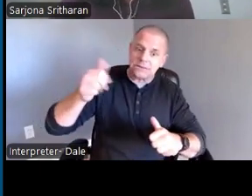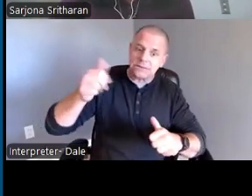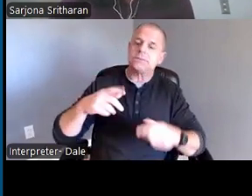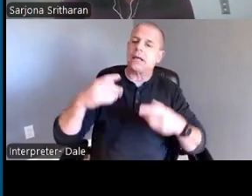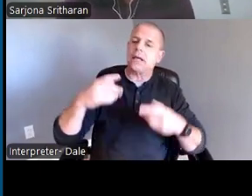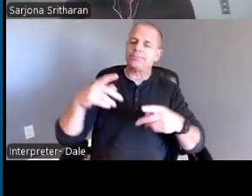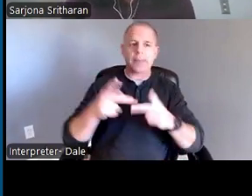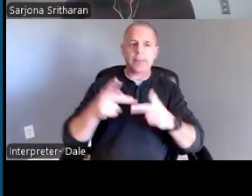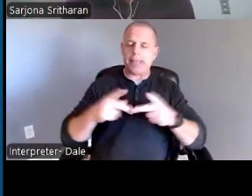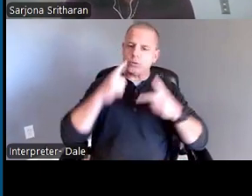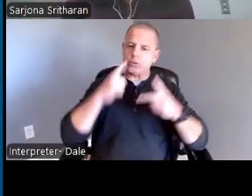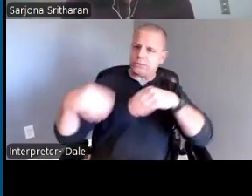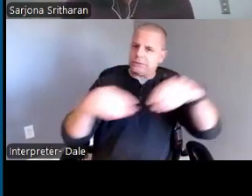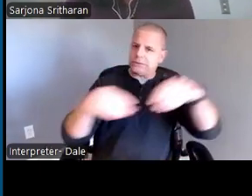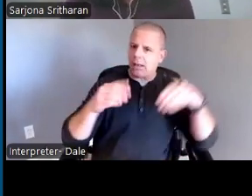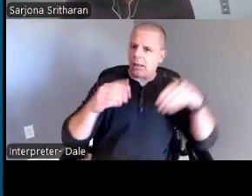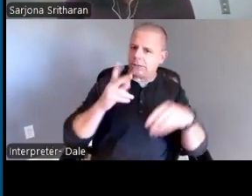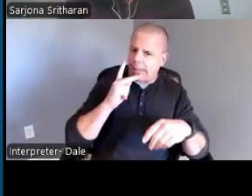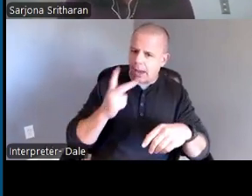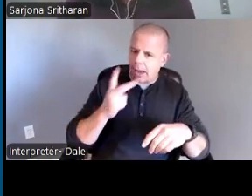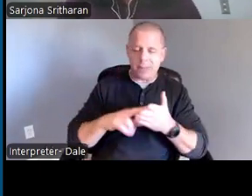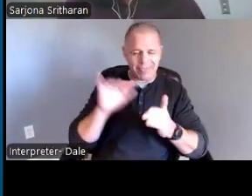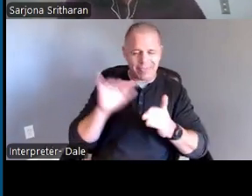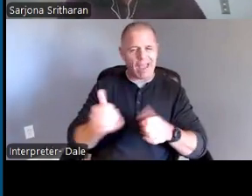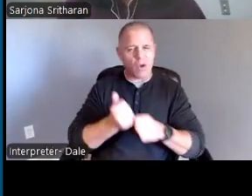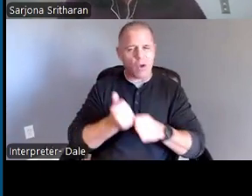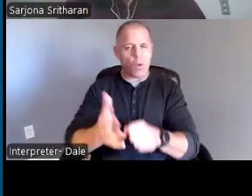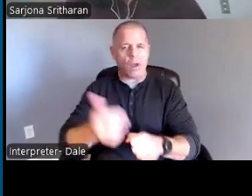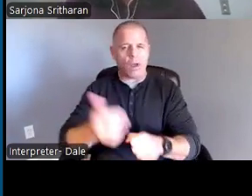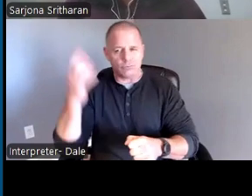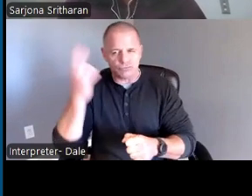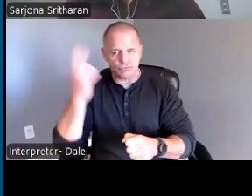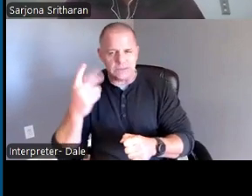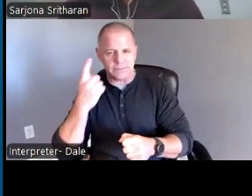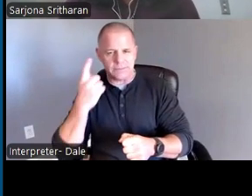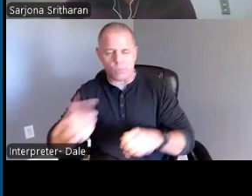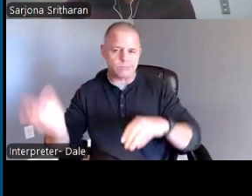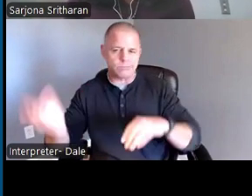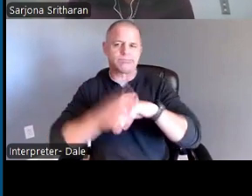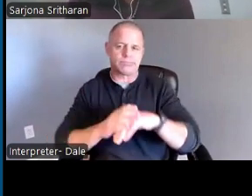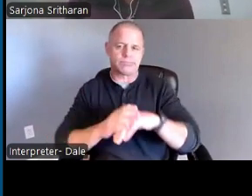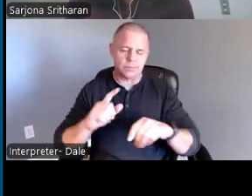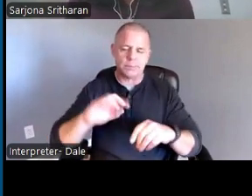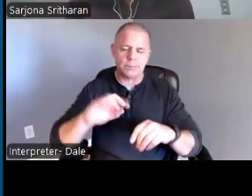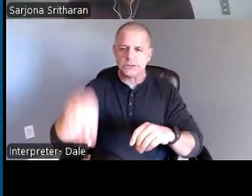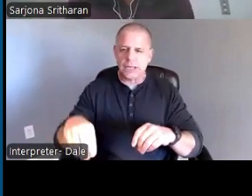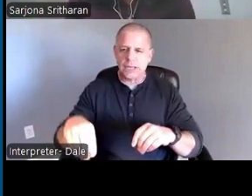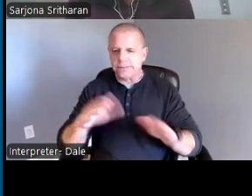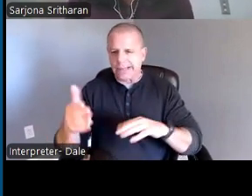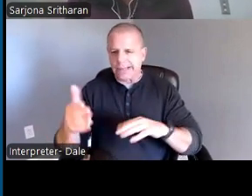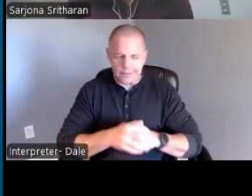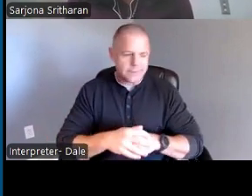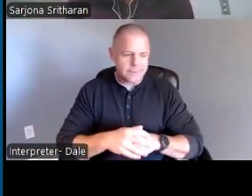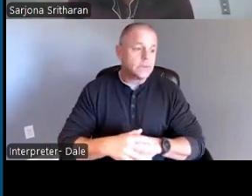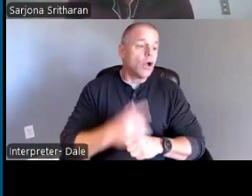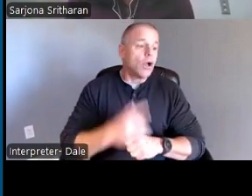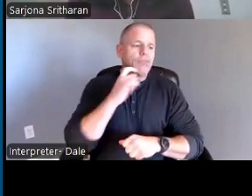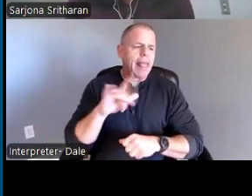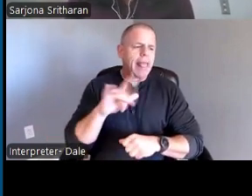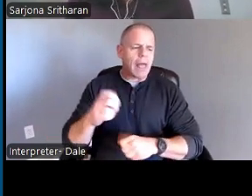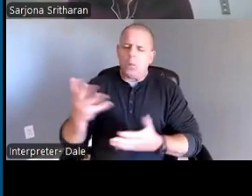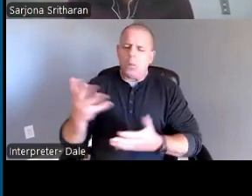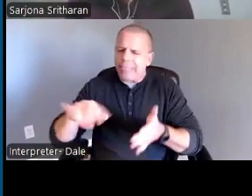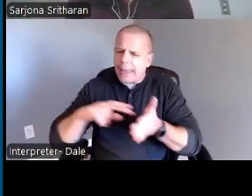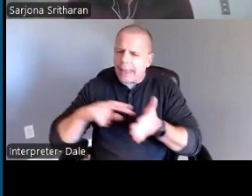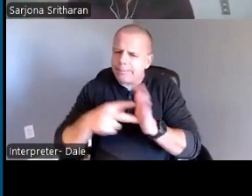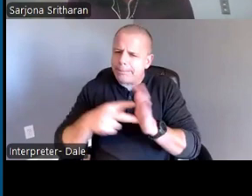contributing factor to tobacco-related disparities. So what was redlining and what did